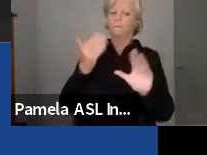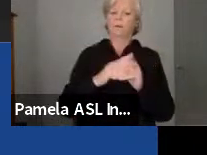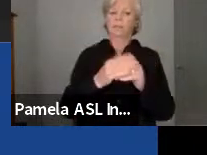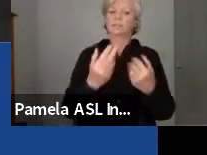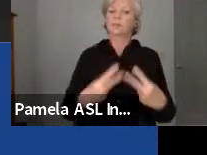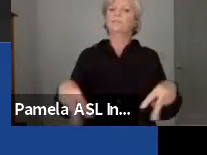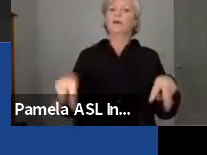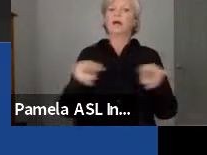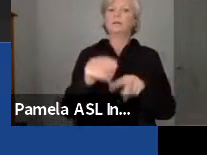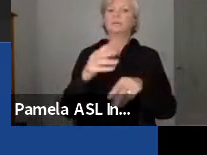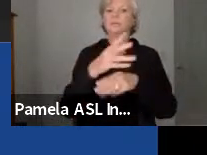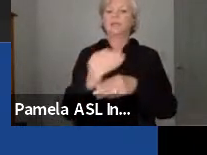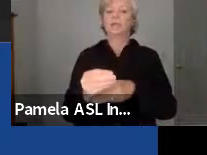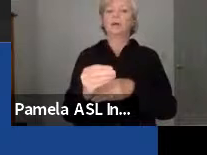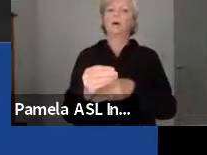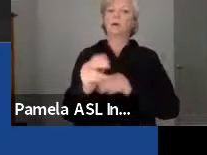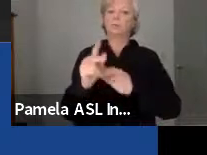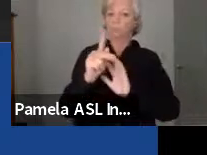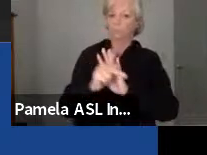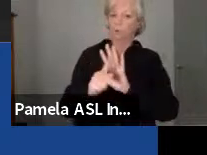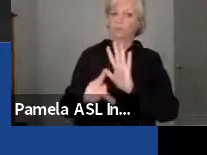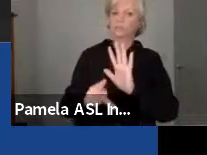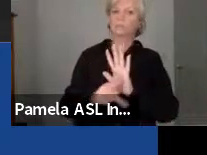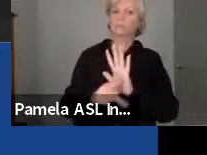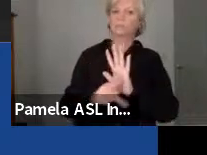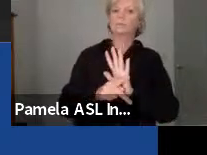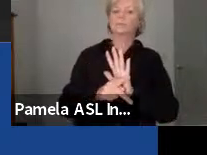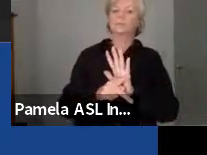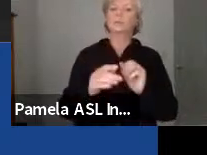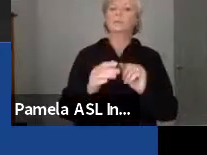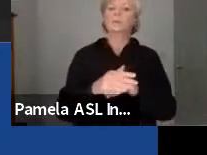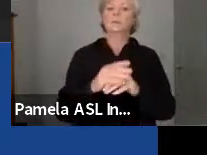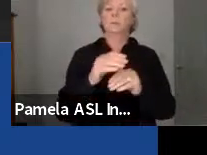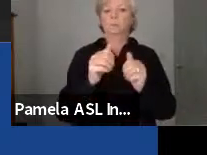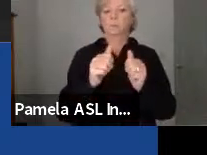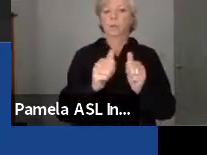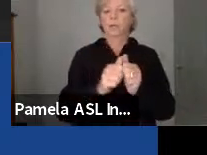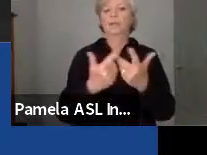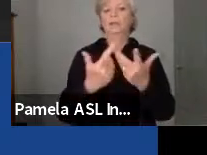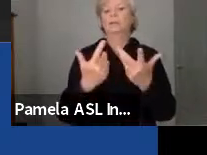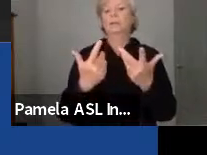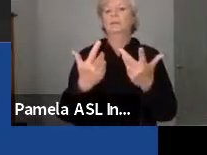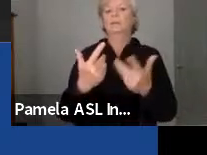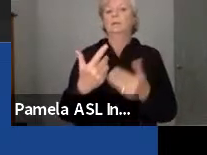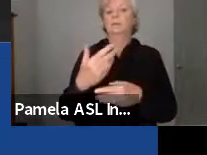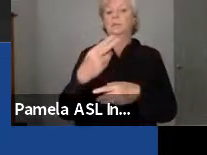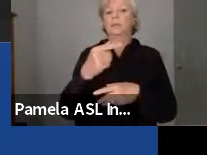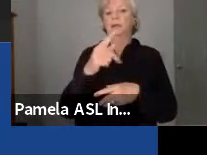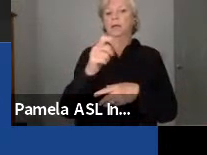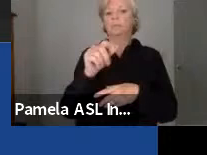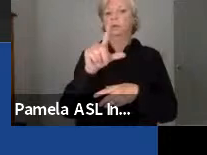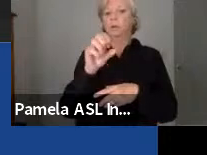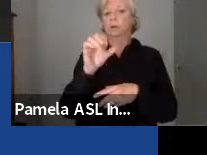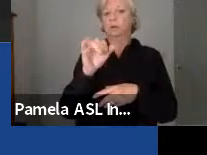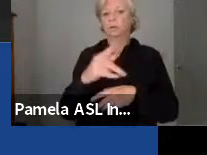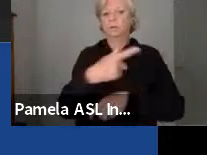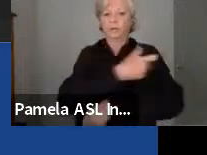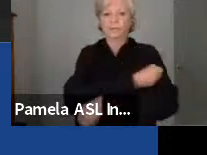operational principles for the hyperlocal vaccine media campaign. Next slide, please.